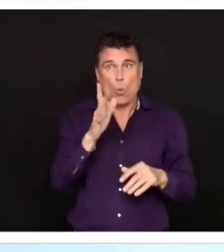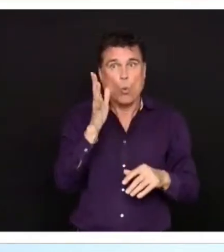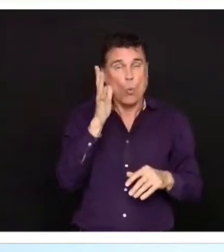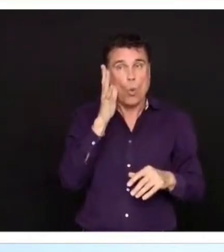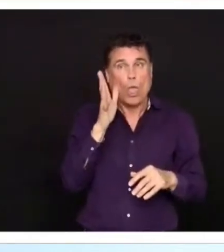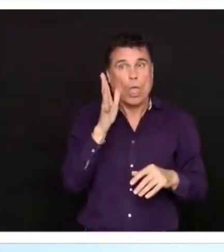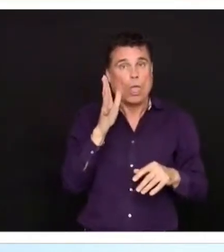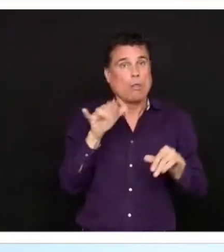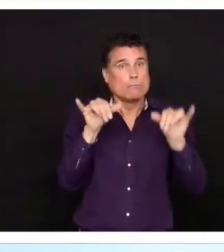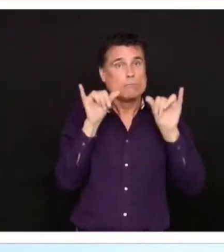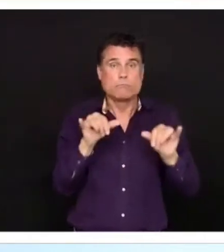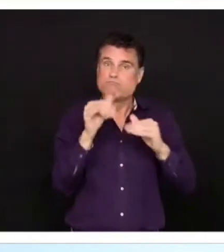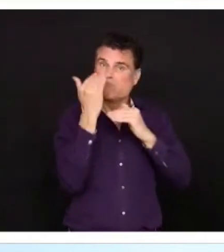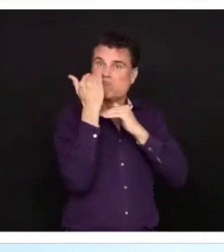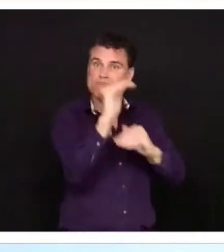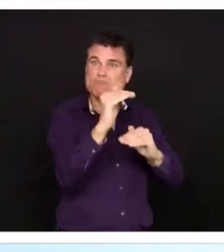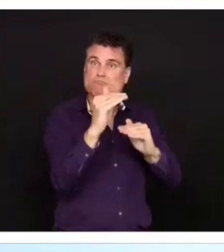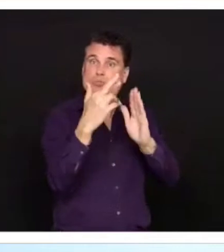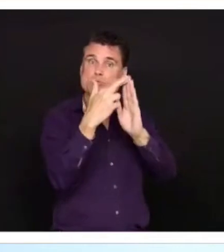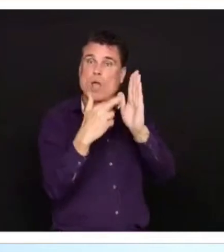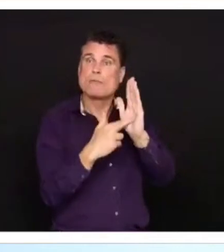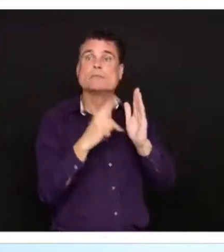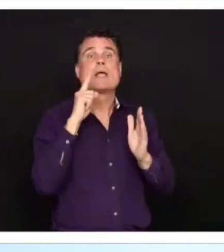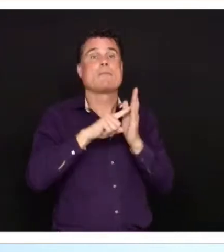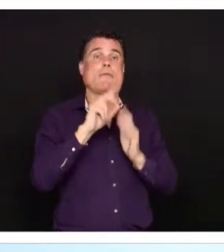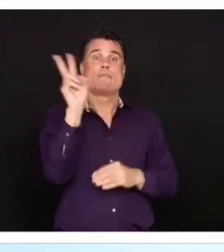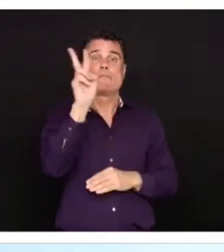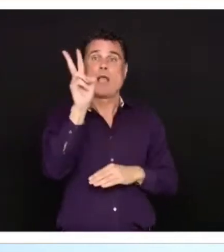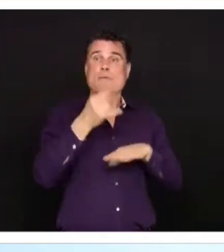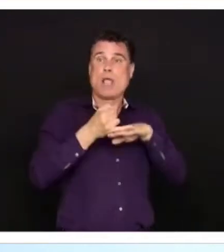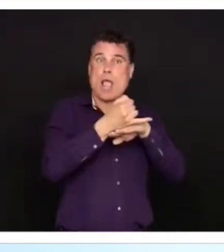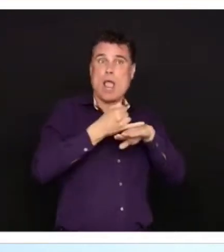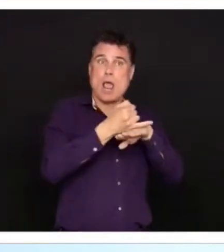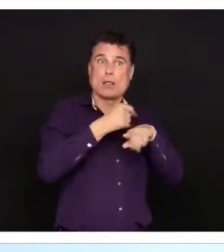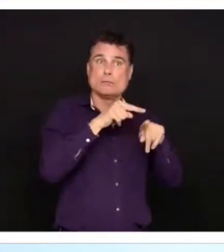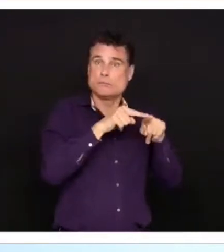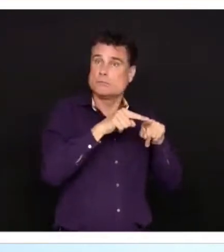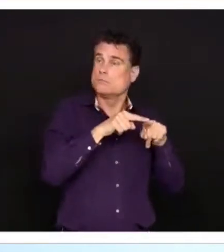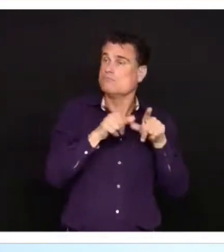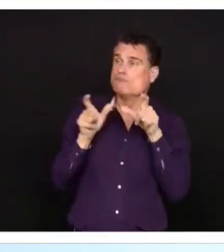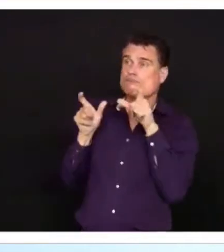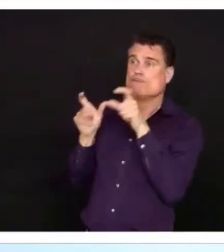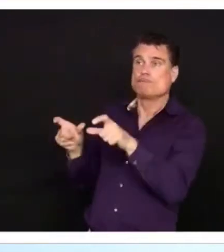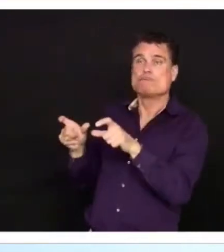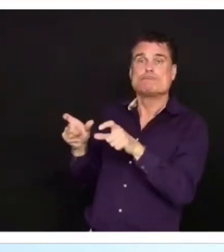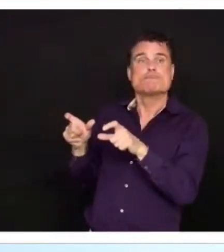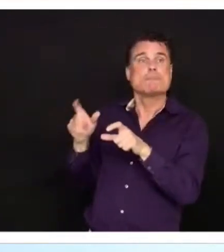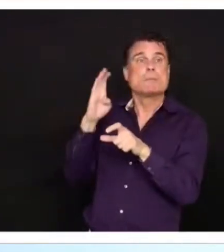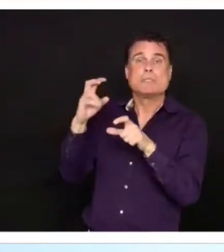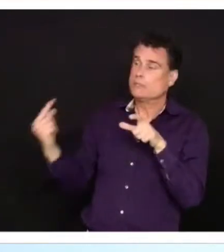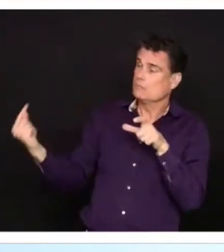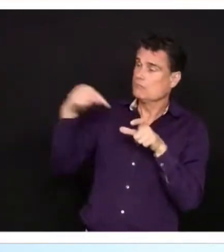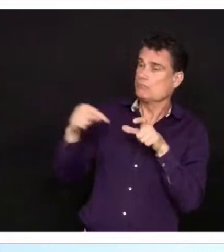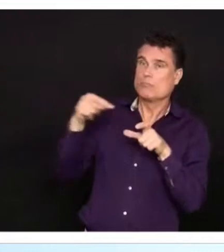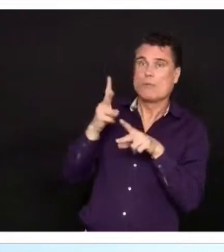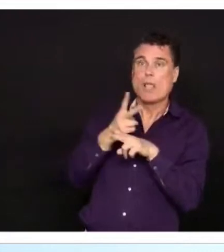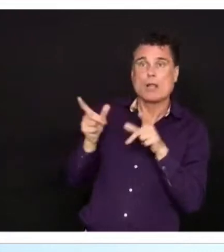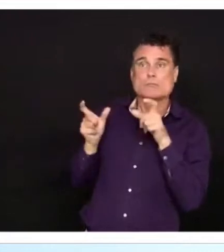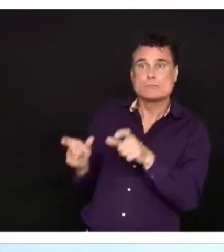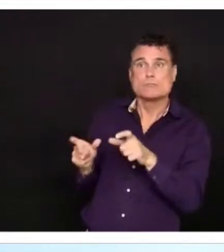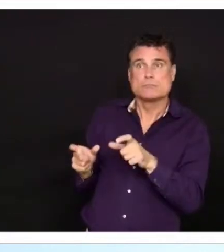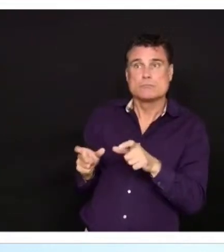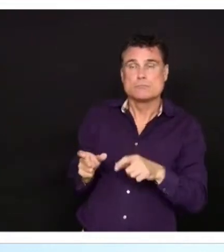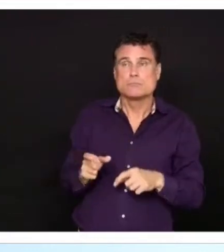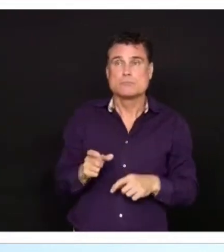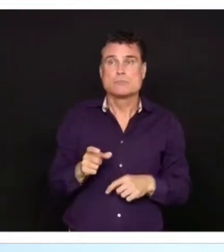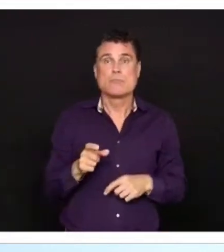at, and if you look at this, you see that we're not at the point where we can let off those restrictions yet. But